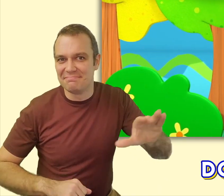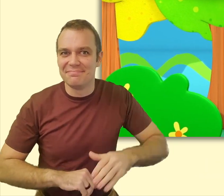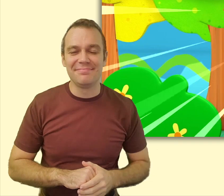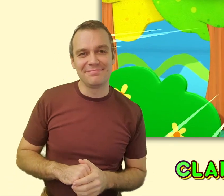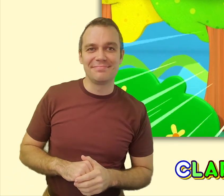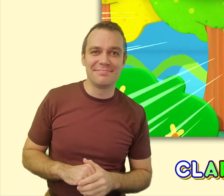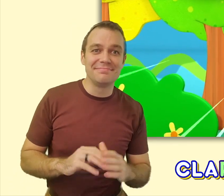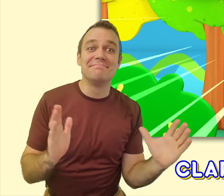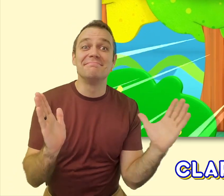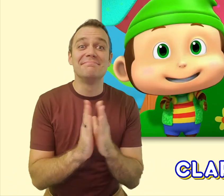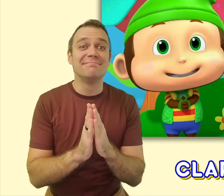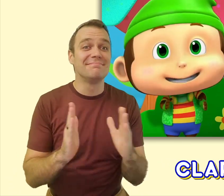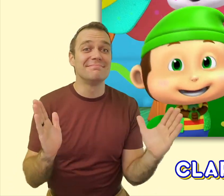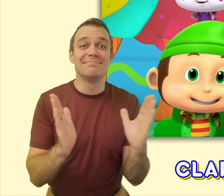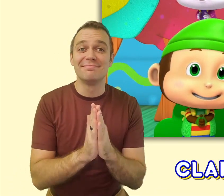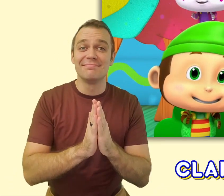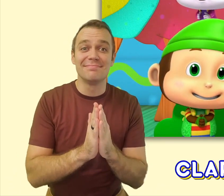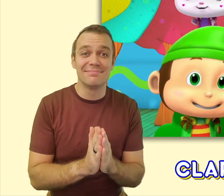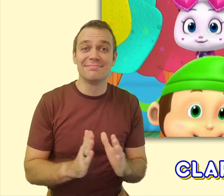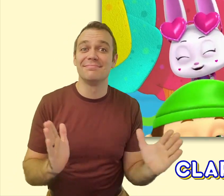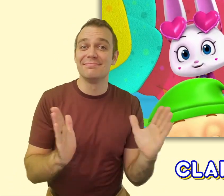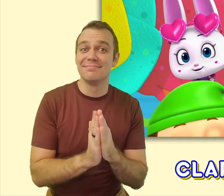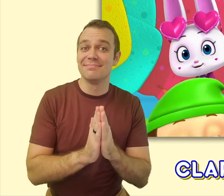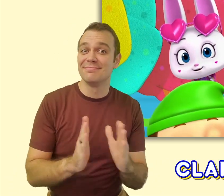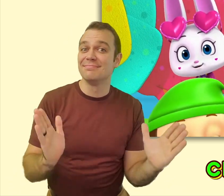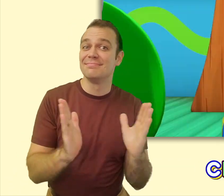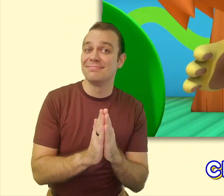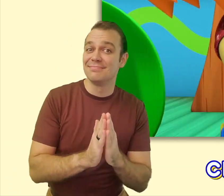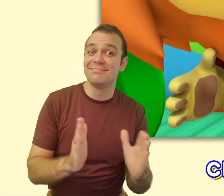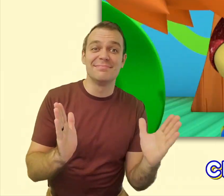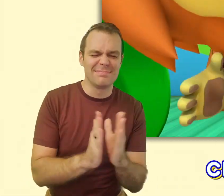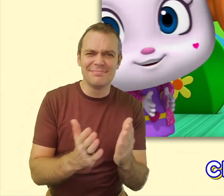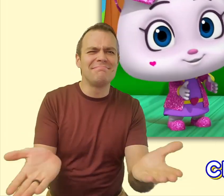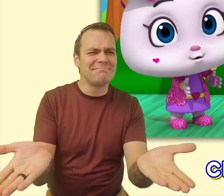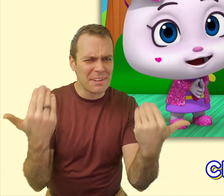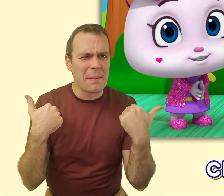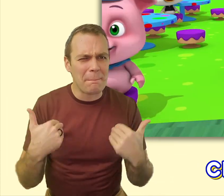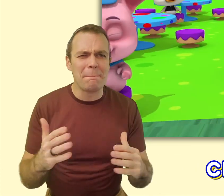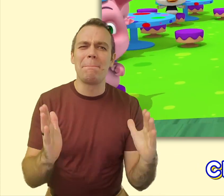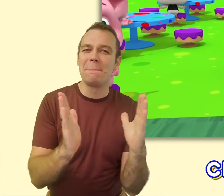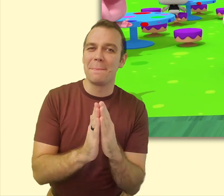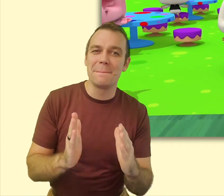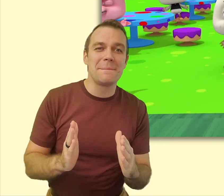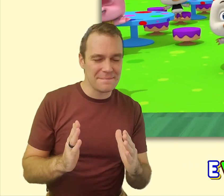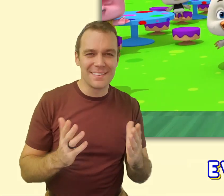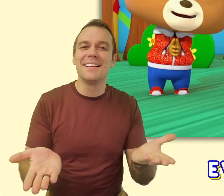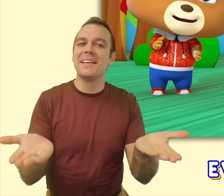dance. Clap, clap, clap your hands. Clap, clap your hands.